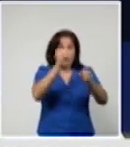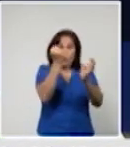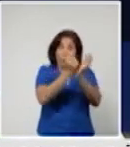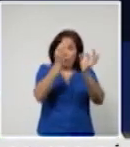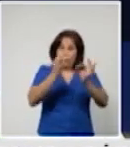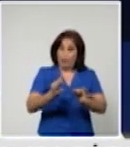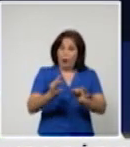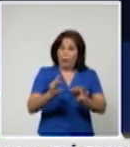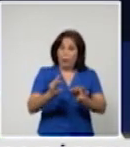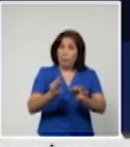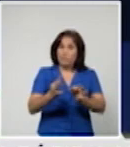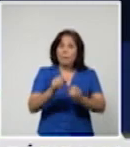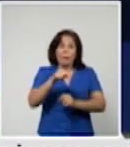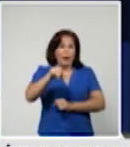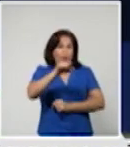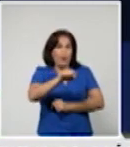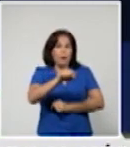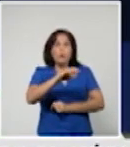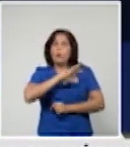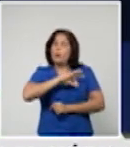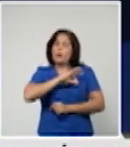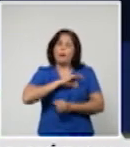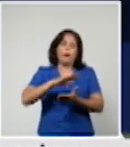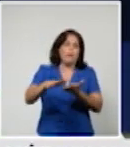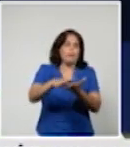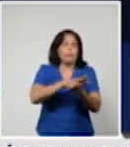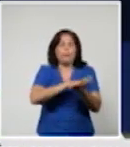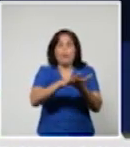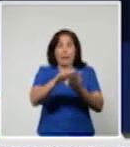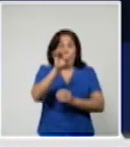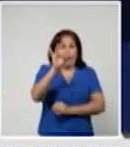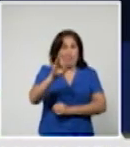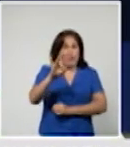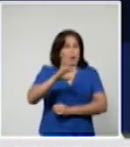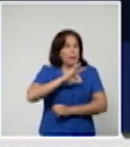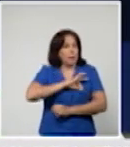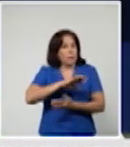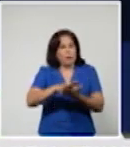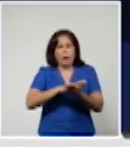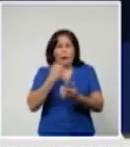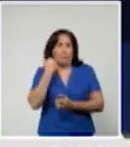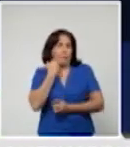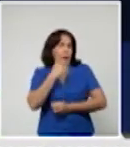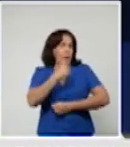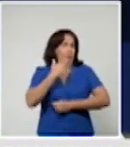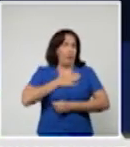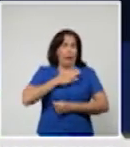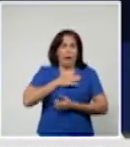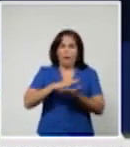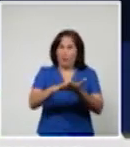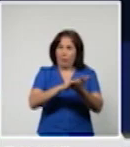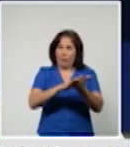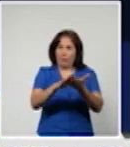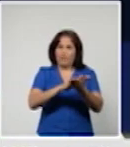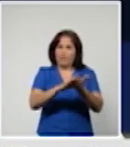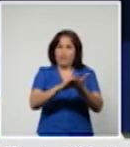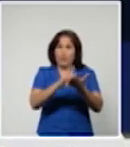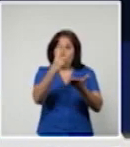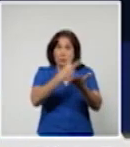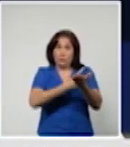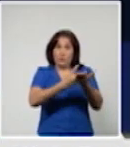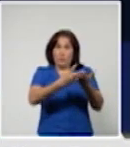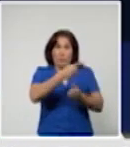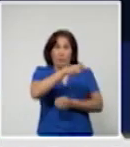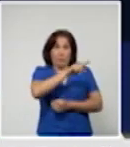highly infectious, has also made it extremely difficult to control on a global scale. Of the 25 positive